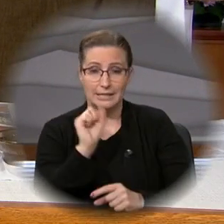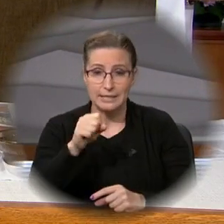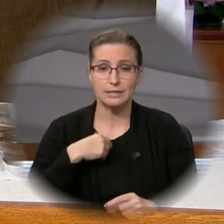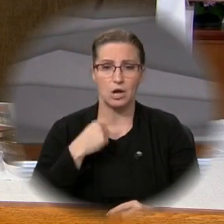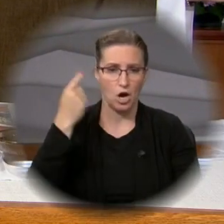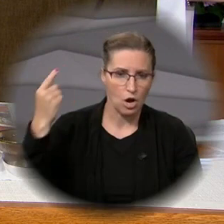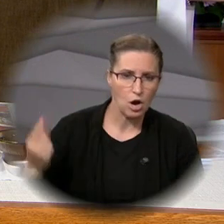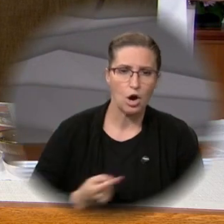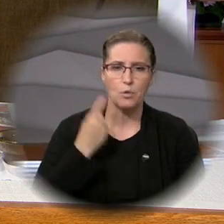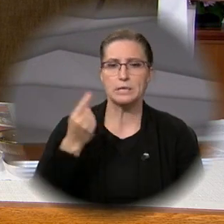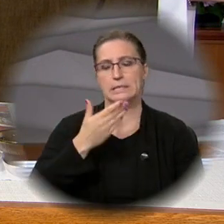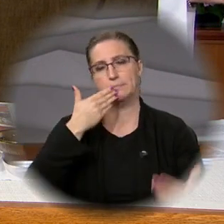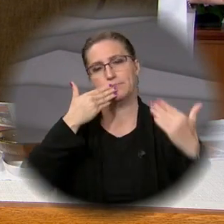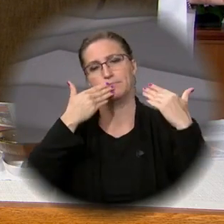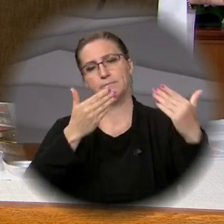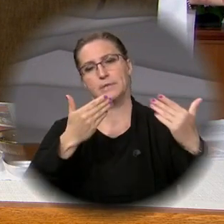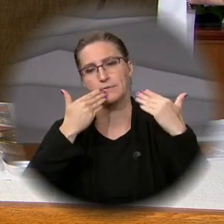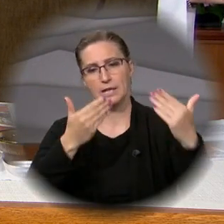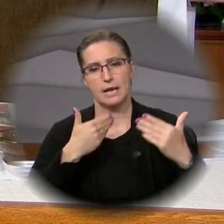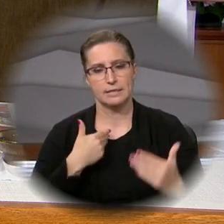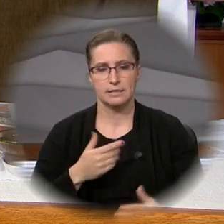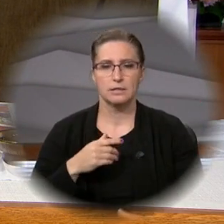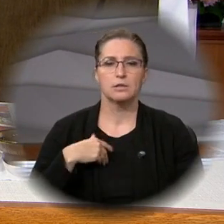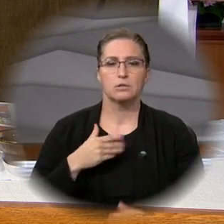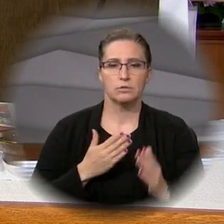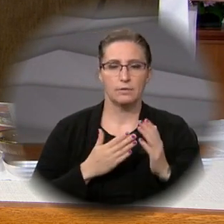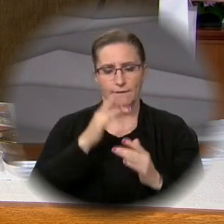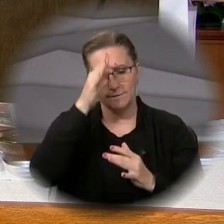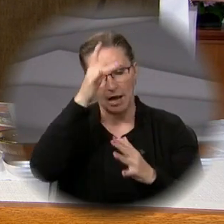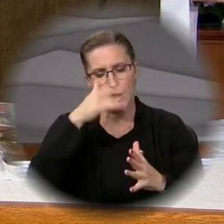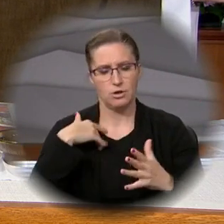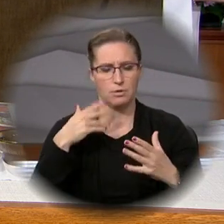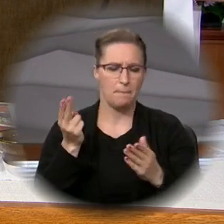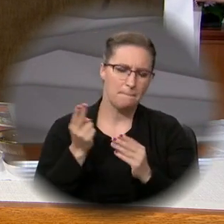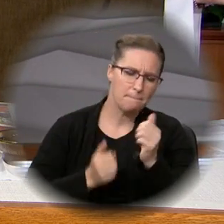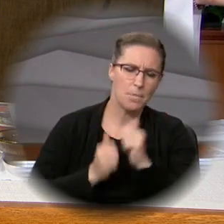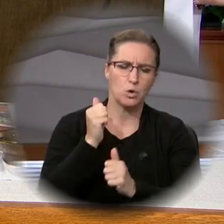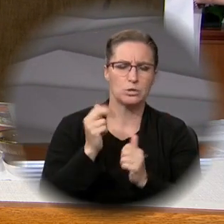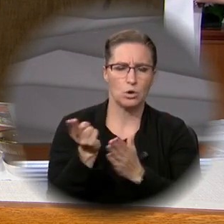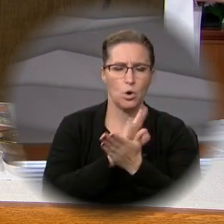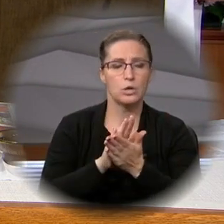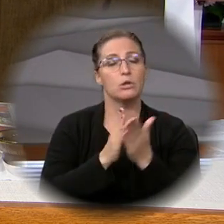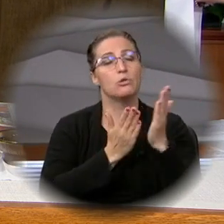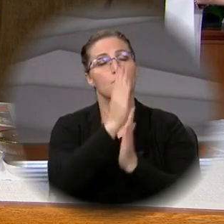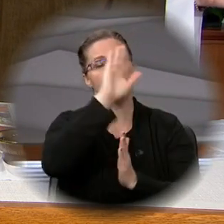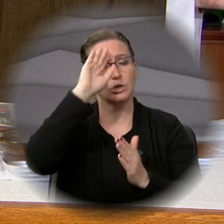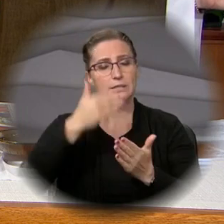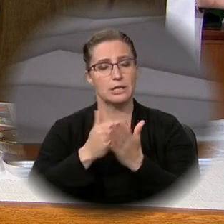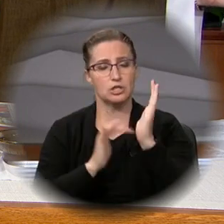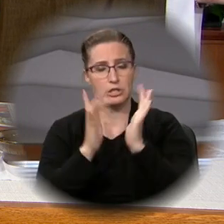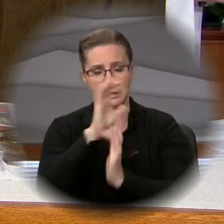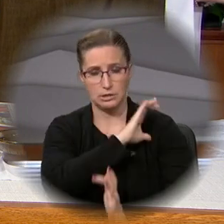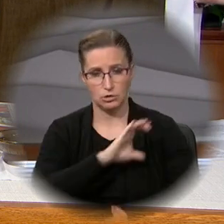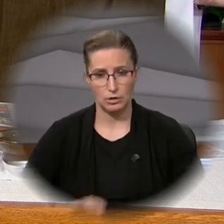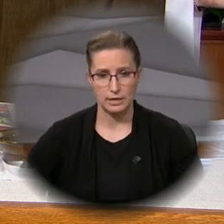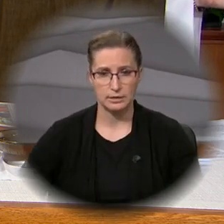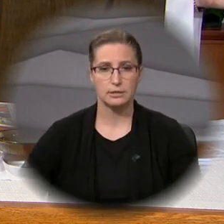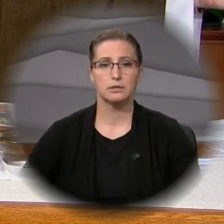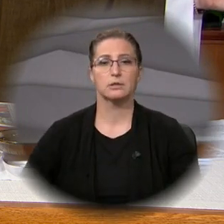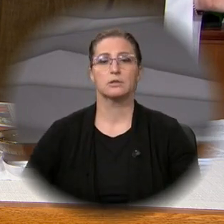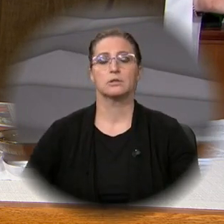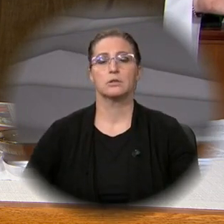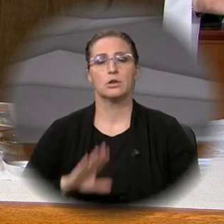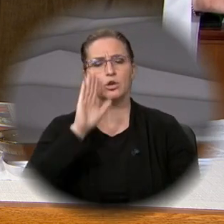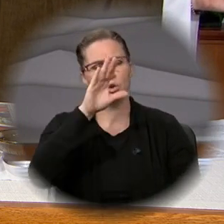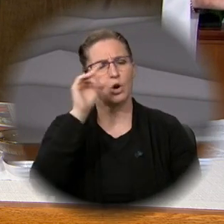duty and our salvation, always and everywhere, to give you thanks, Father most holy, through your beloved Son, Jesus Christ, your Word,